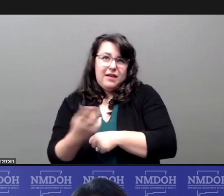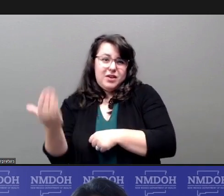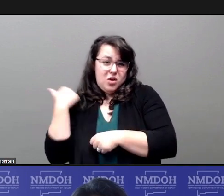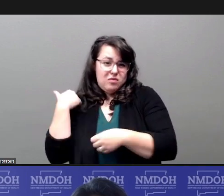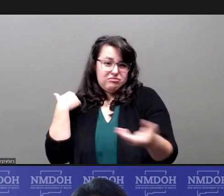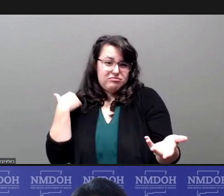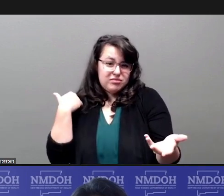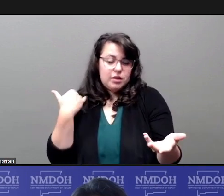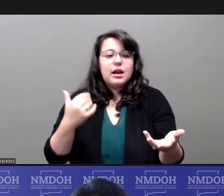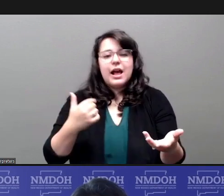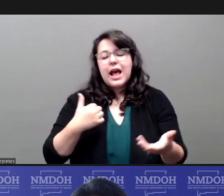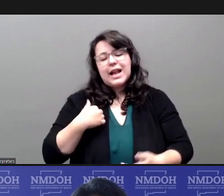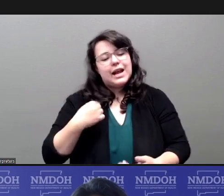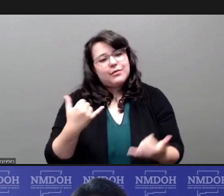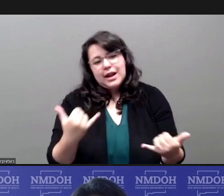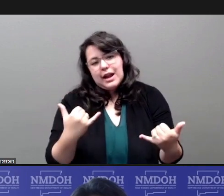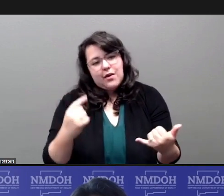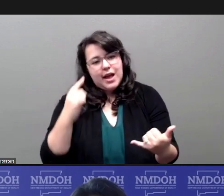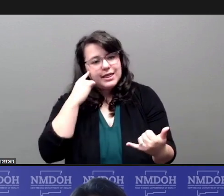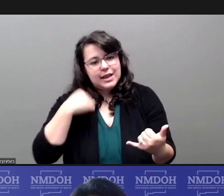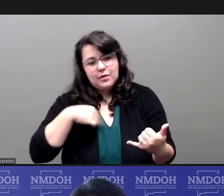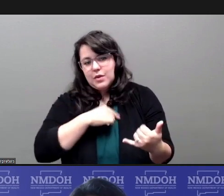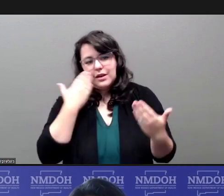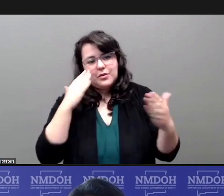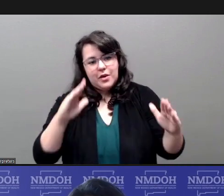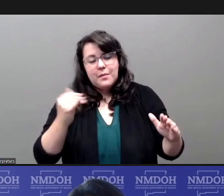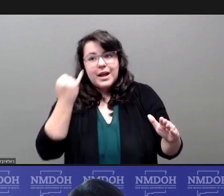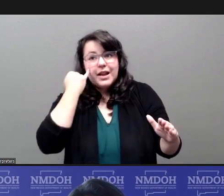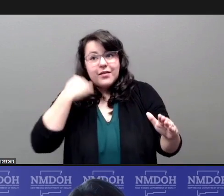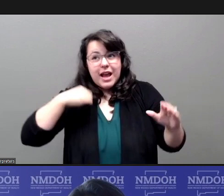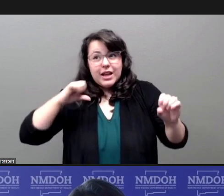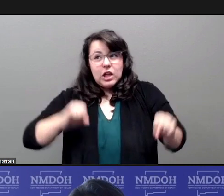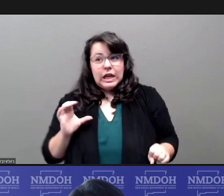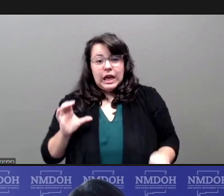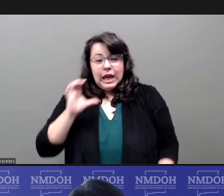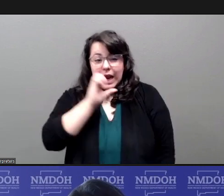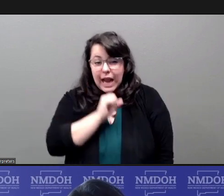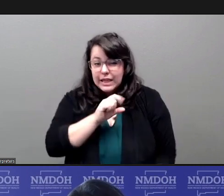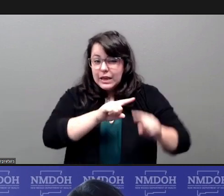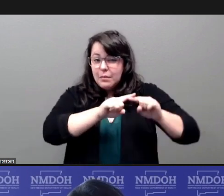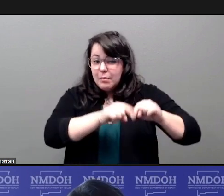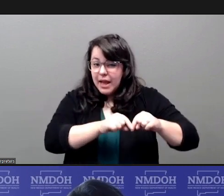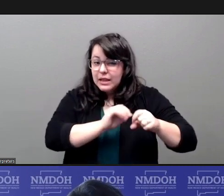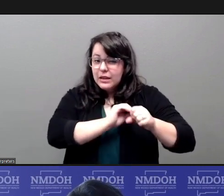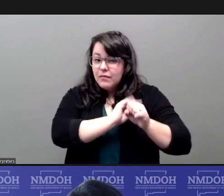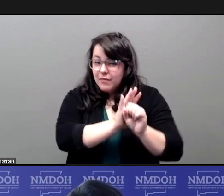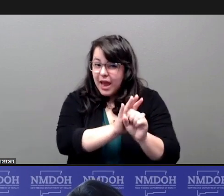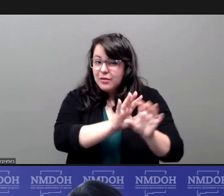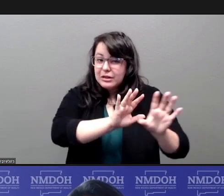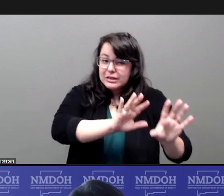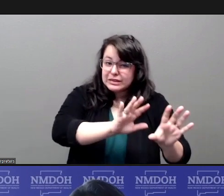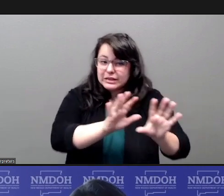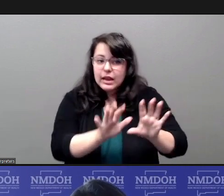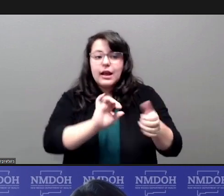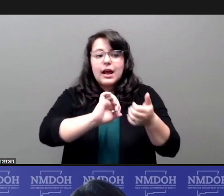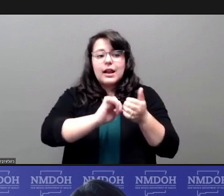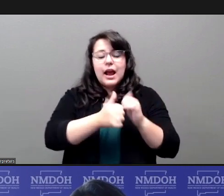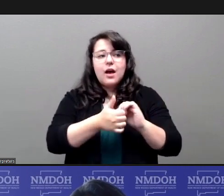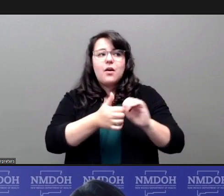I think we don't know. But if I were going to guess, it kind of depends on what the virus does and how susceptible it is to the